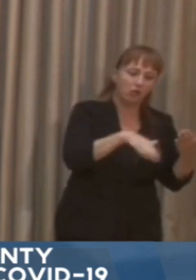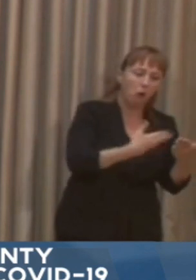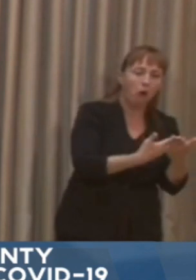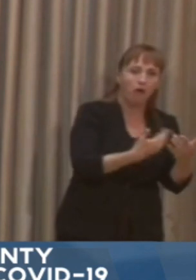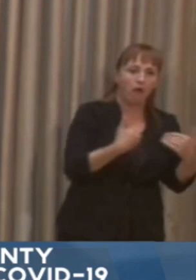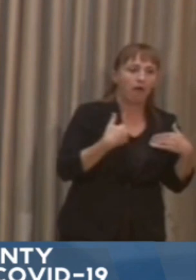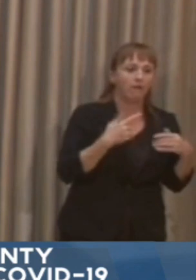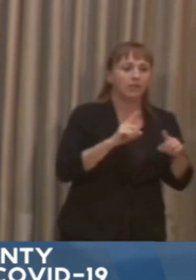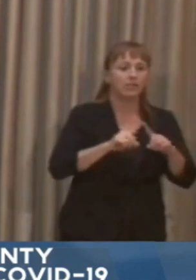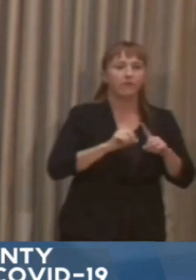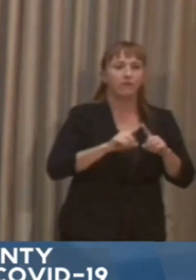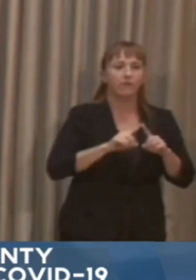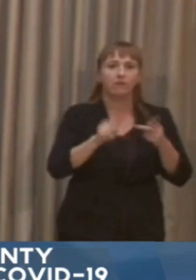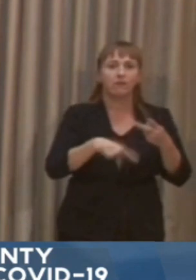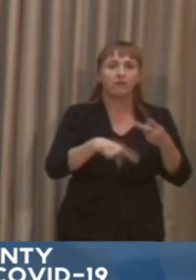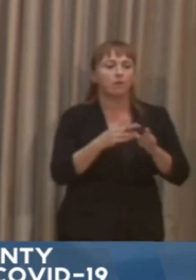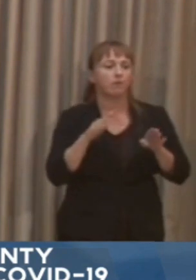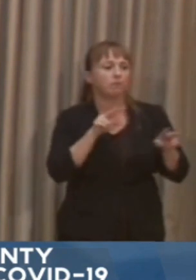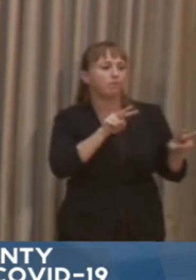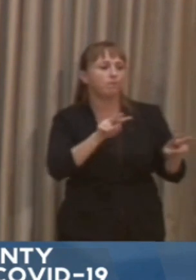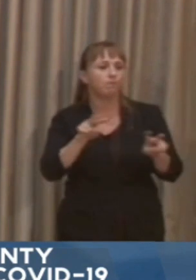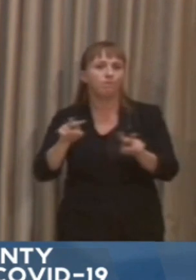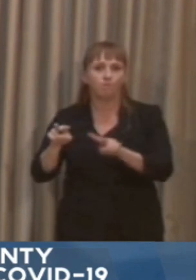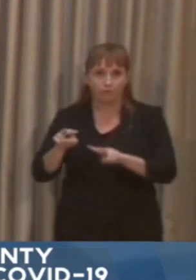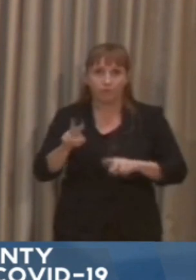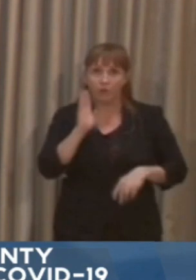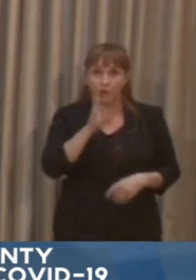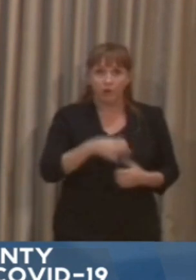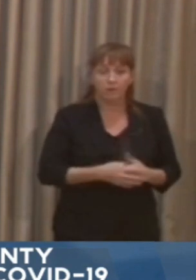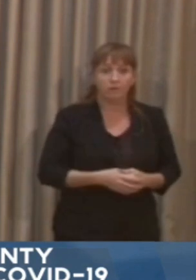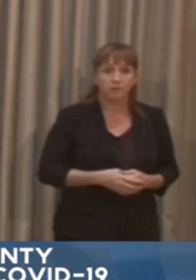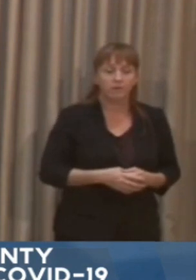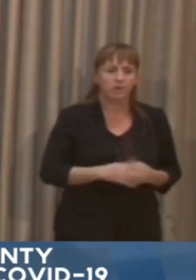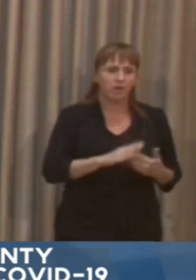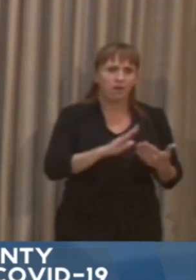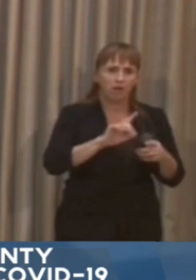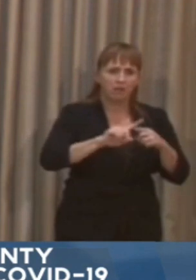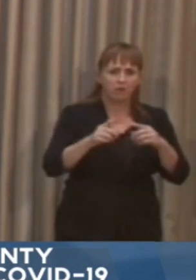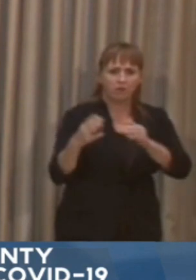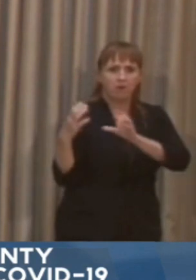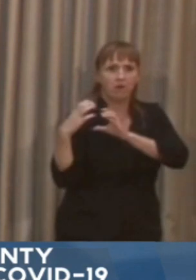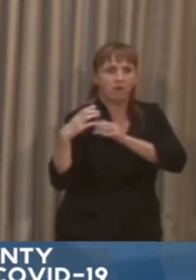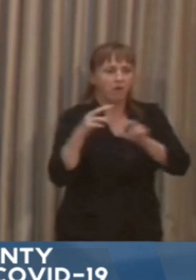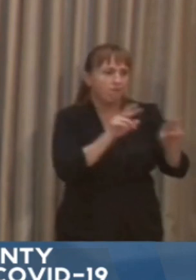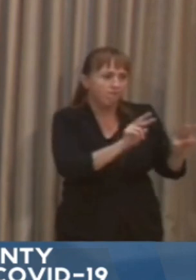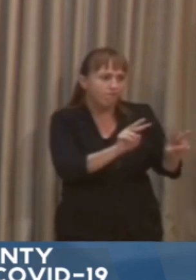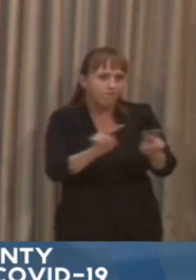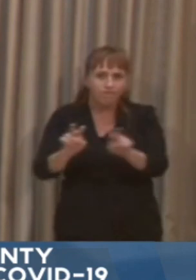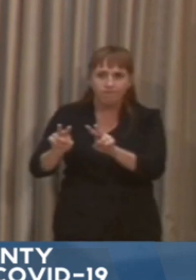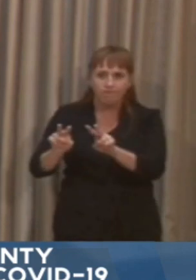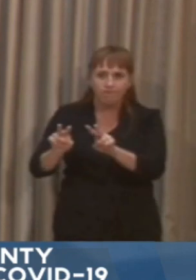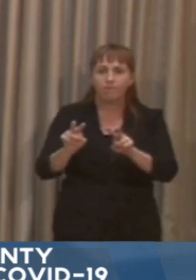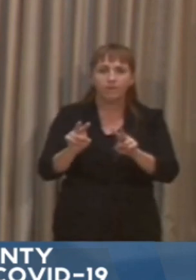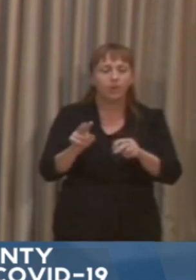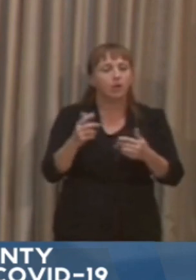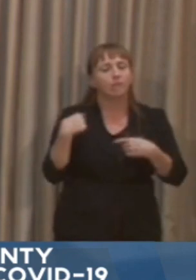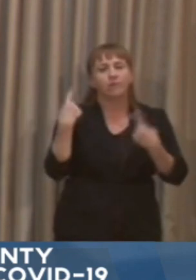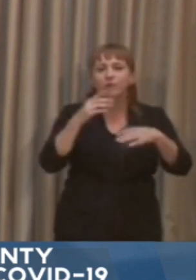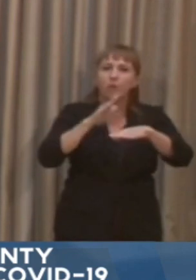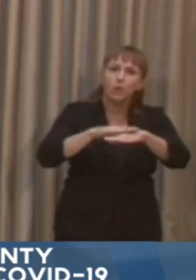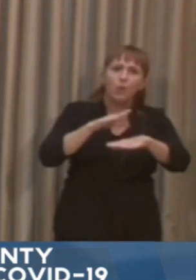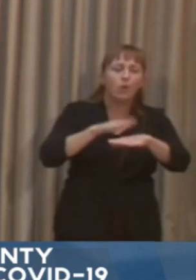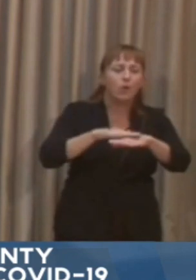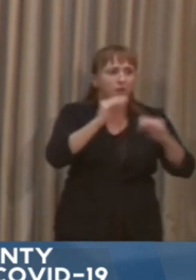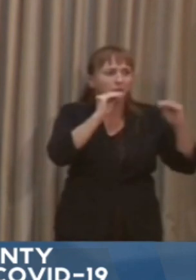doing strategic enforcement. So with all this enforcement going on, and we've tried to warn